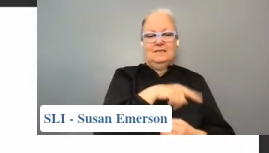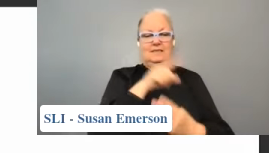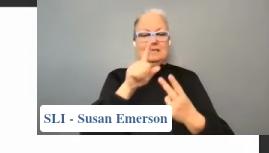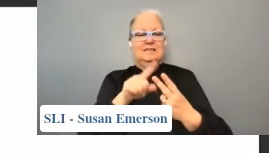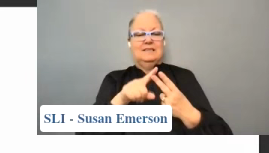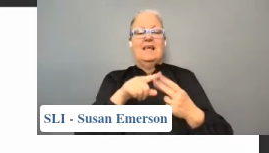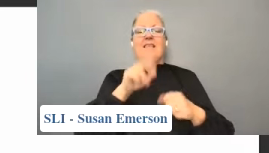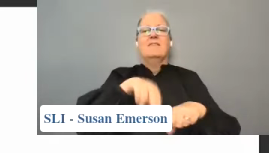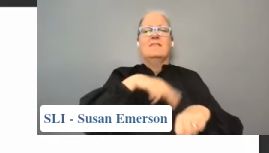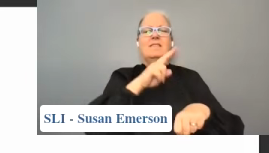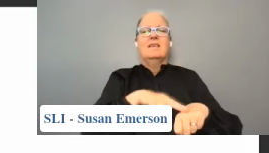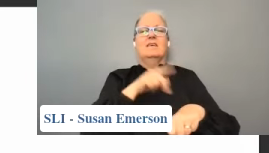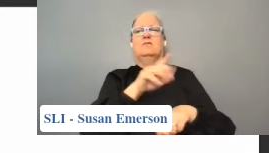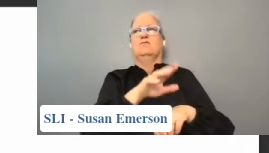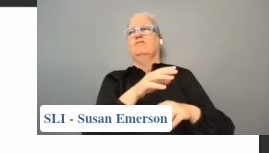strategies